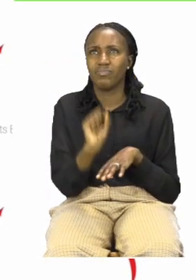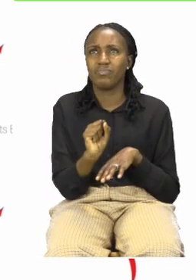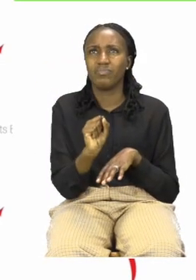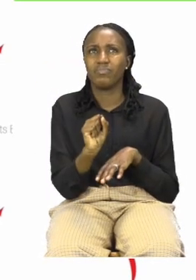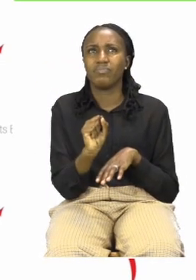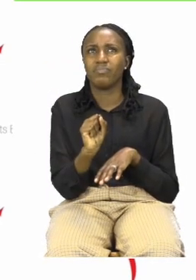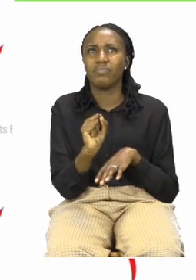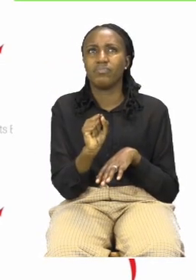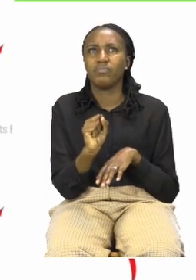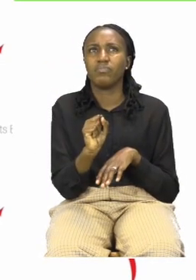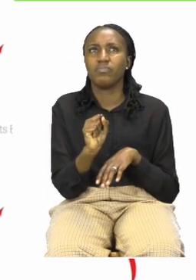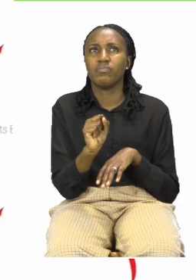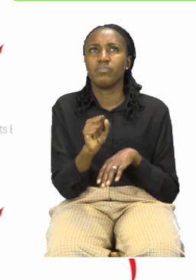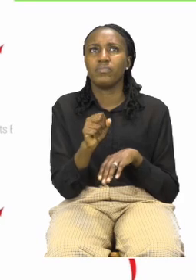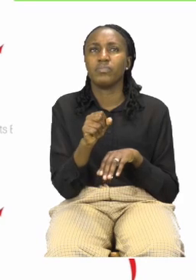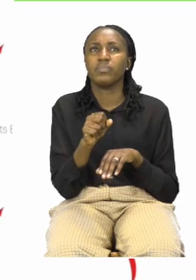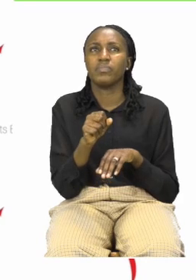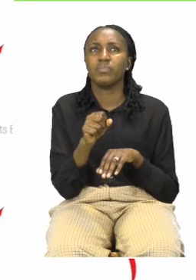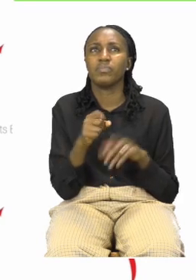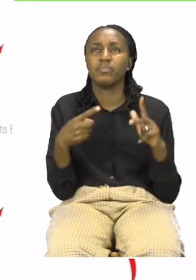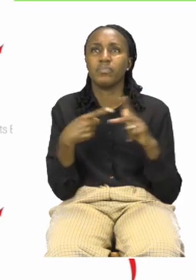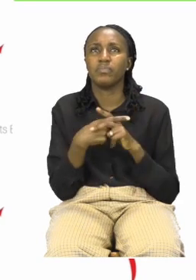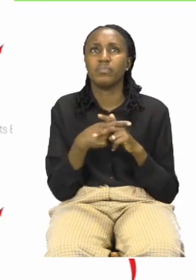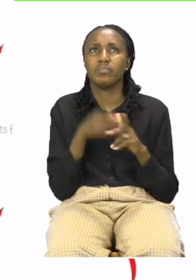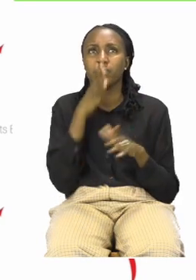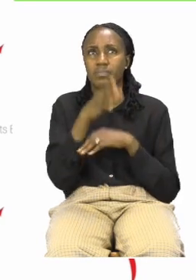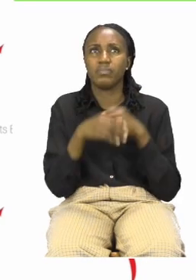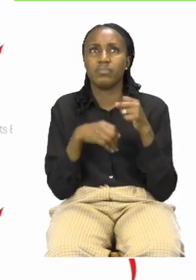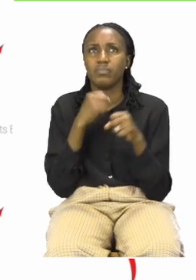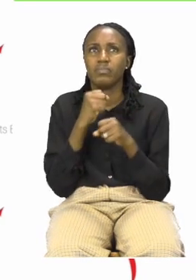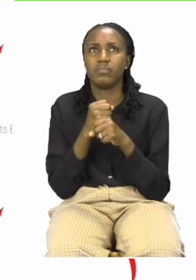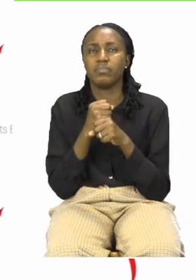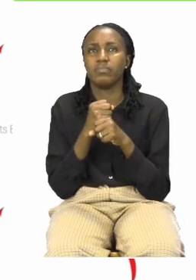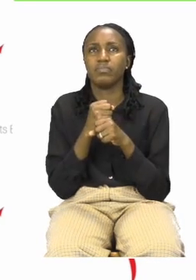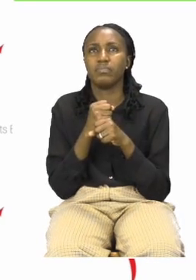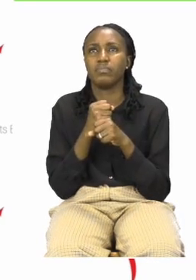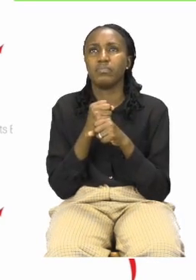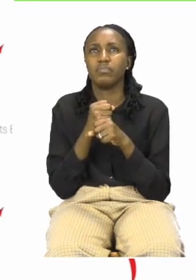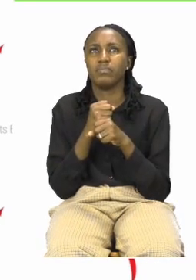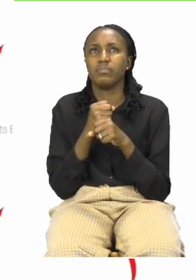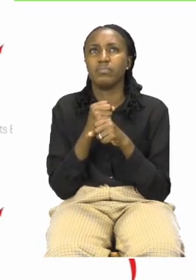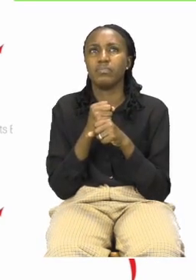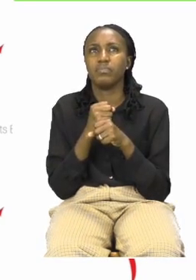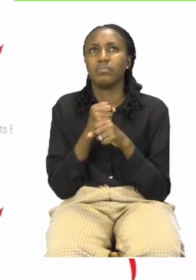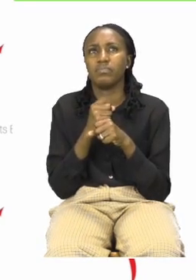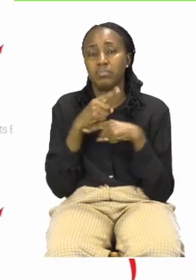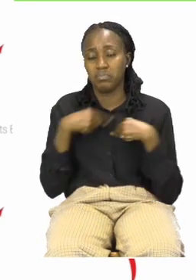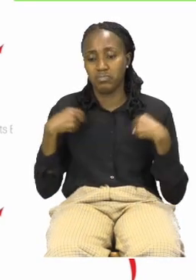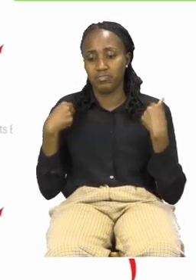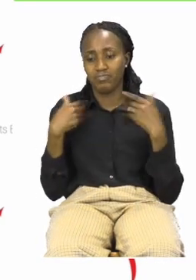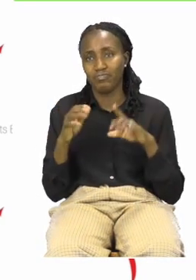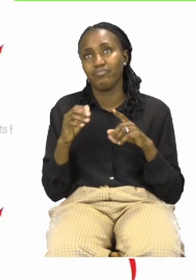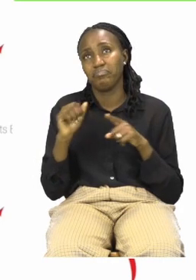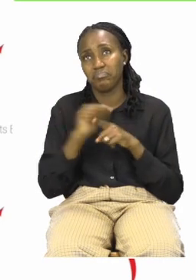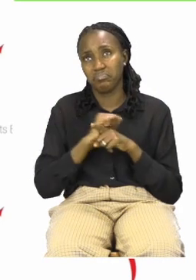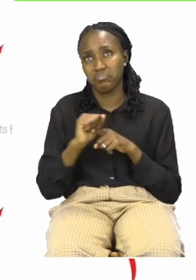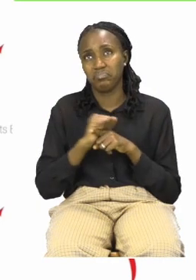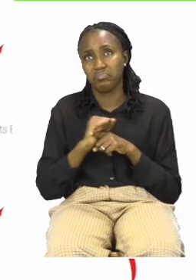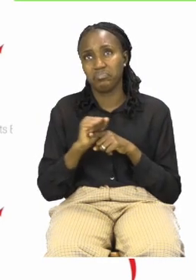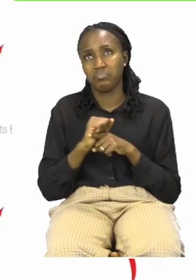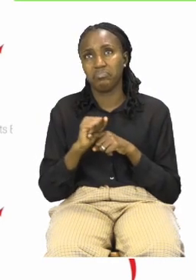be taking place next year, if all goes well. So we will probably start resuming that